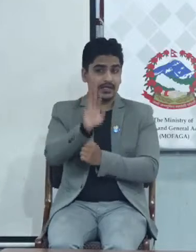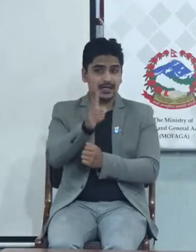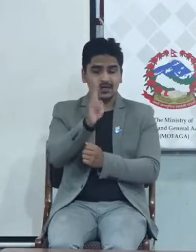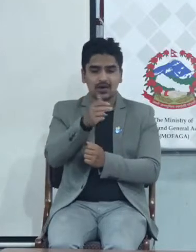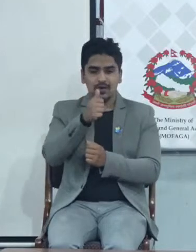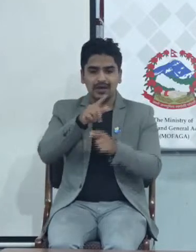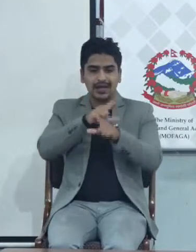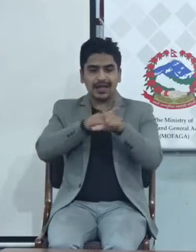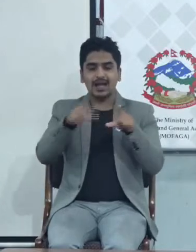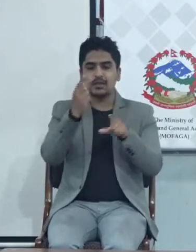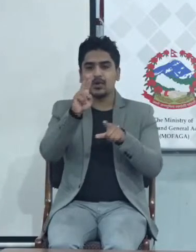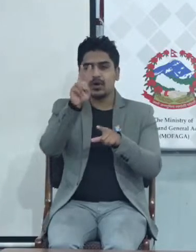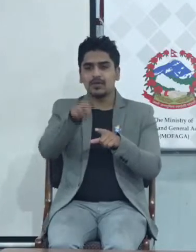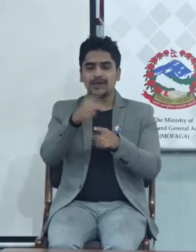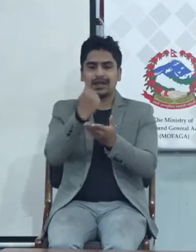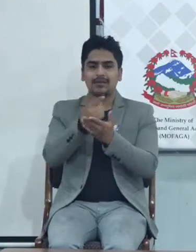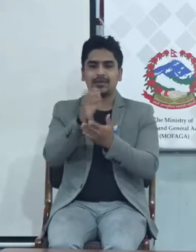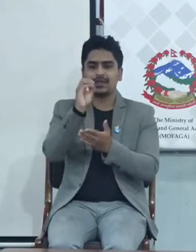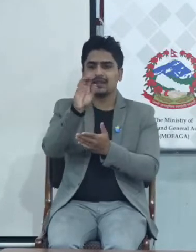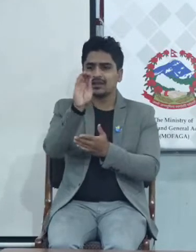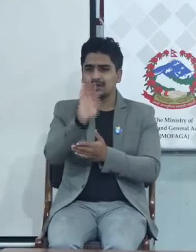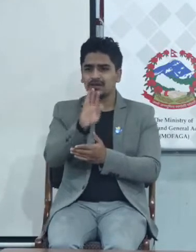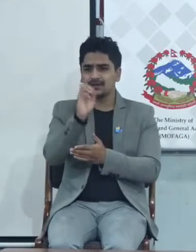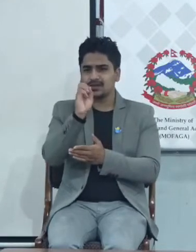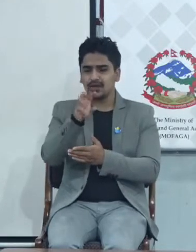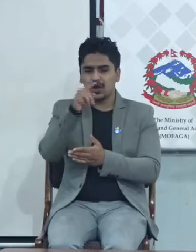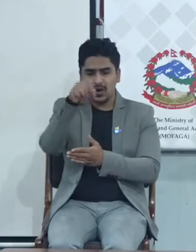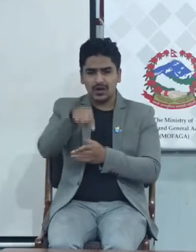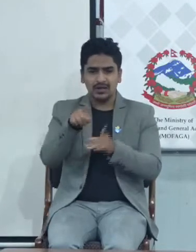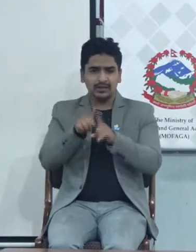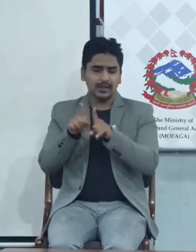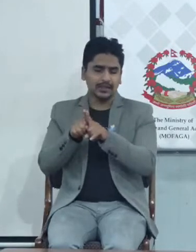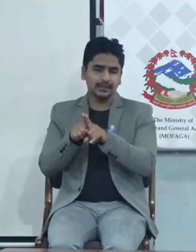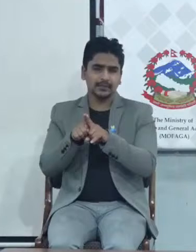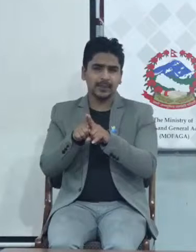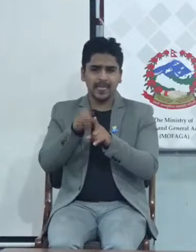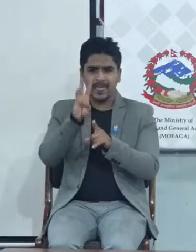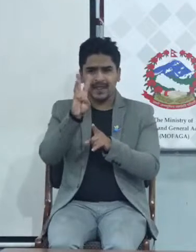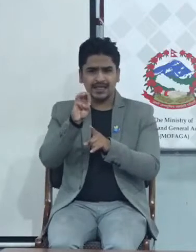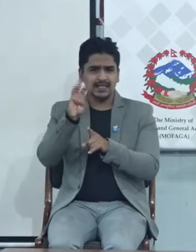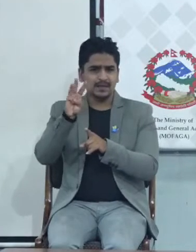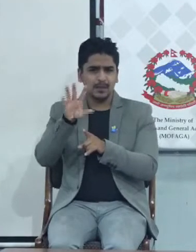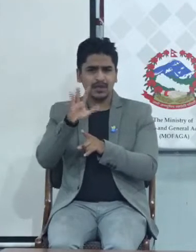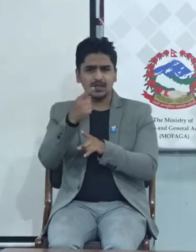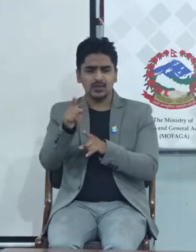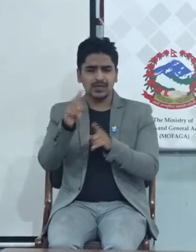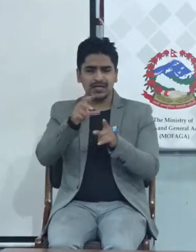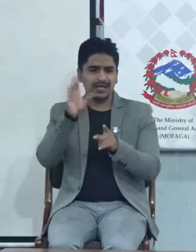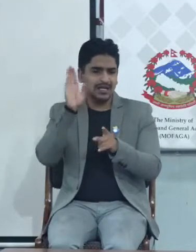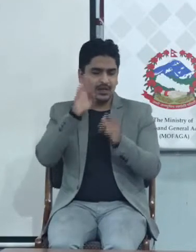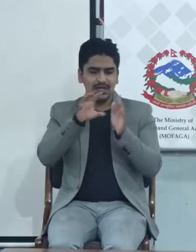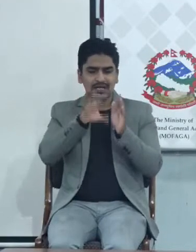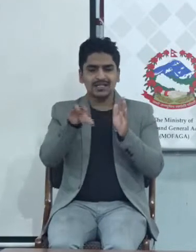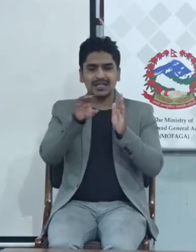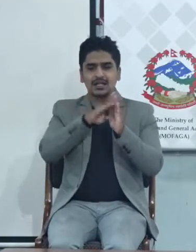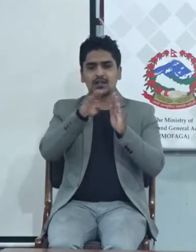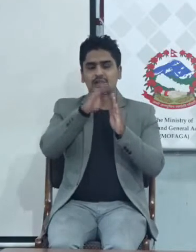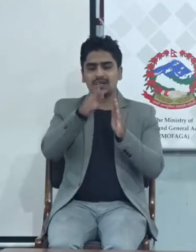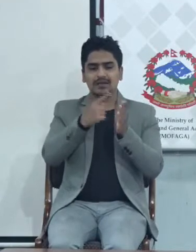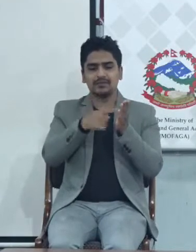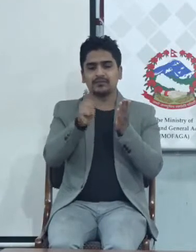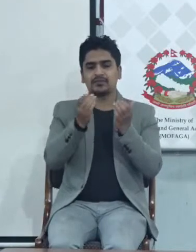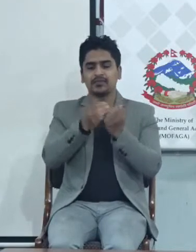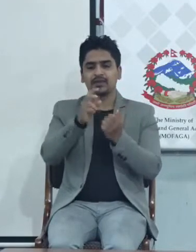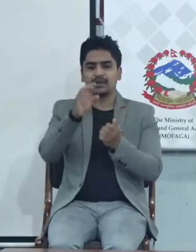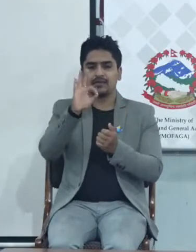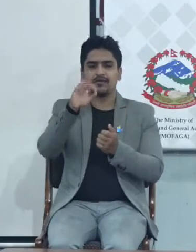around 30 to 35 frequencies can be provided by the from province 1